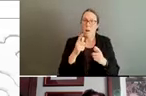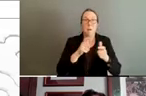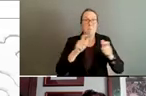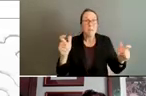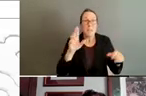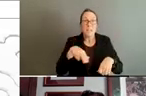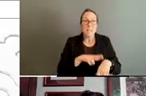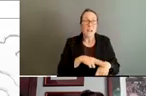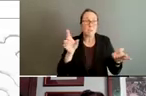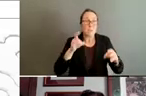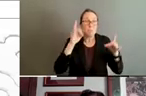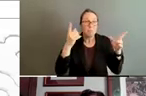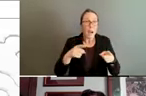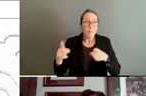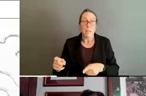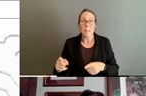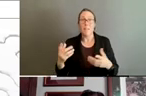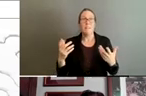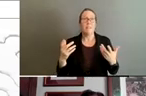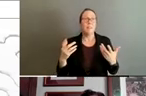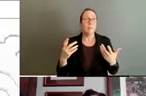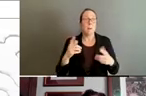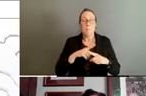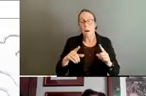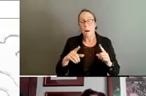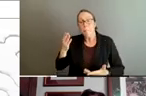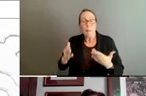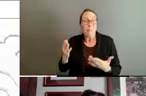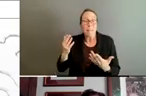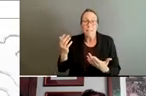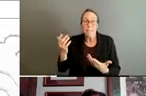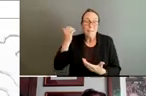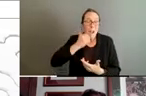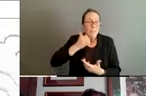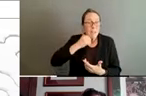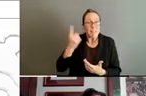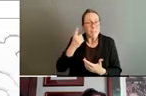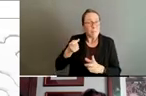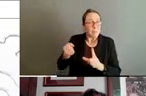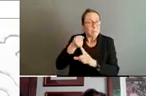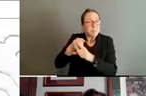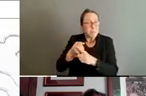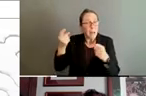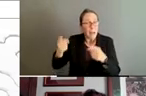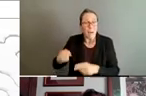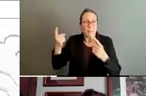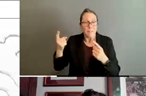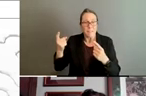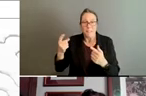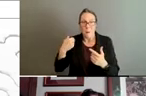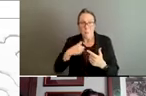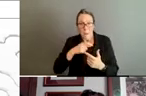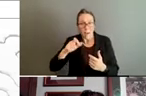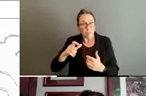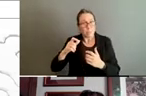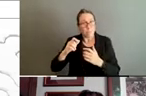us, and that we may need to call for our support network to come help us out. And so on that same note,